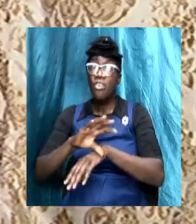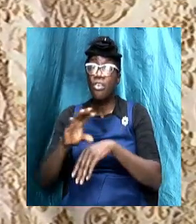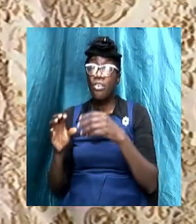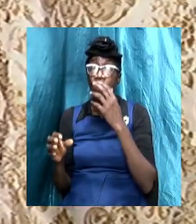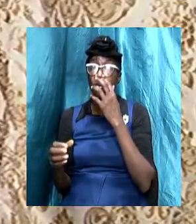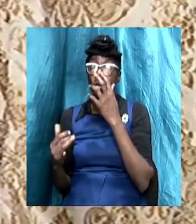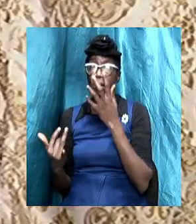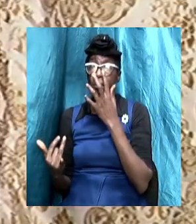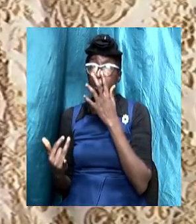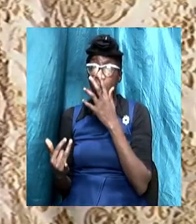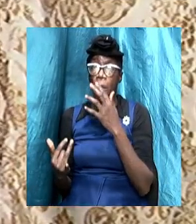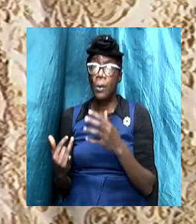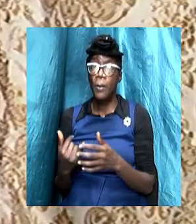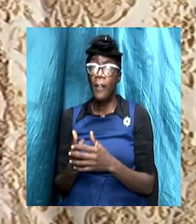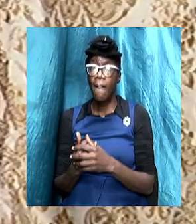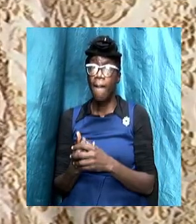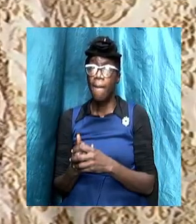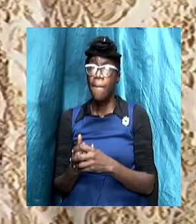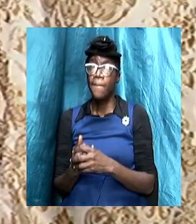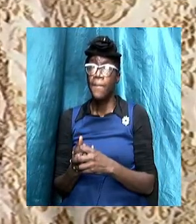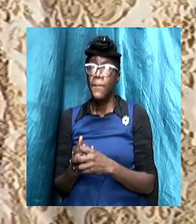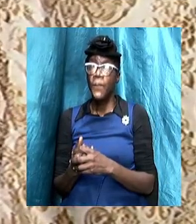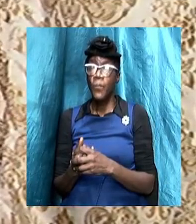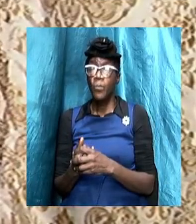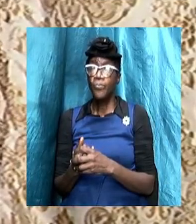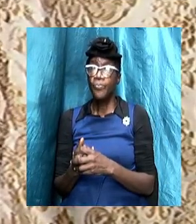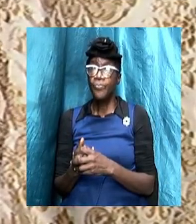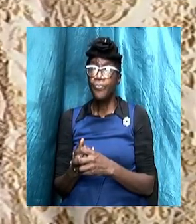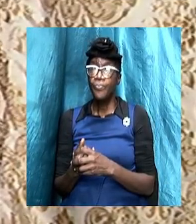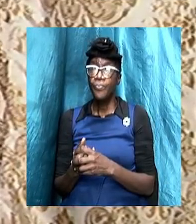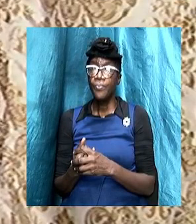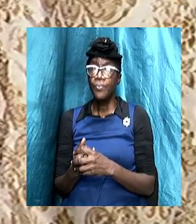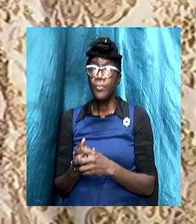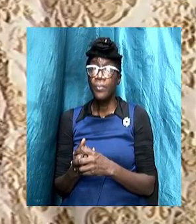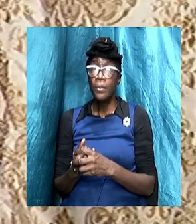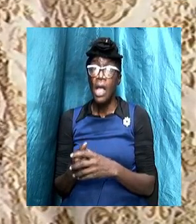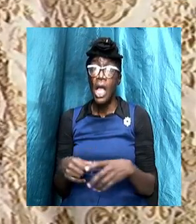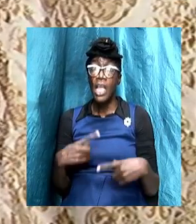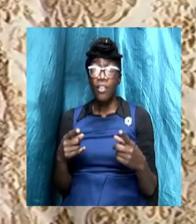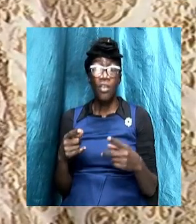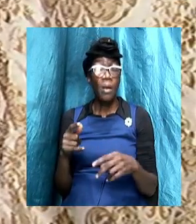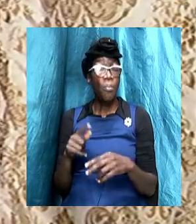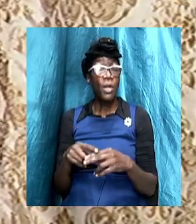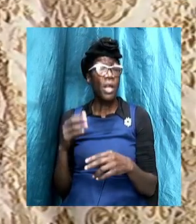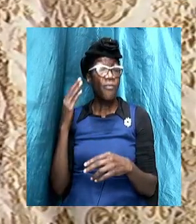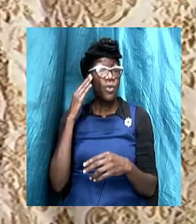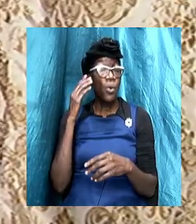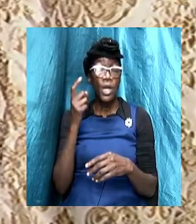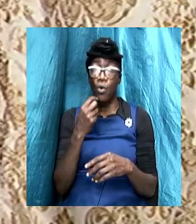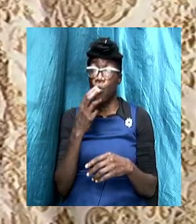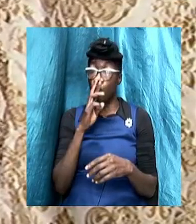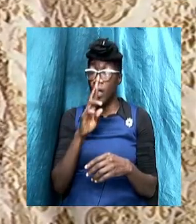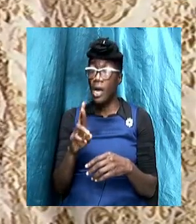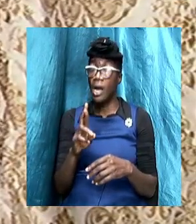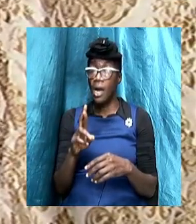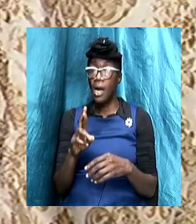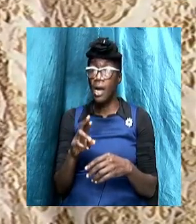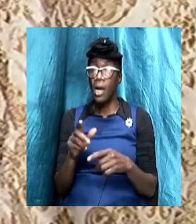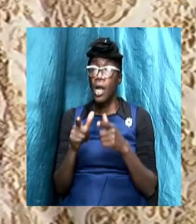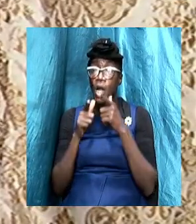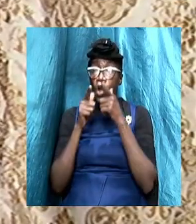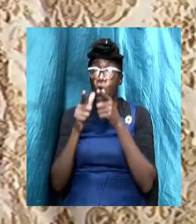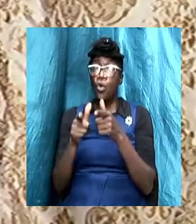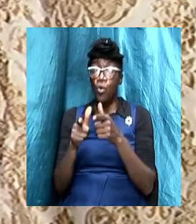Now, as we get into the point of knowing who we are, we need to look at some things that would make us